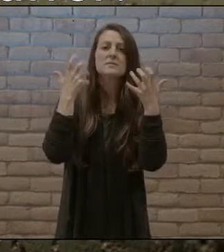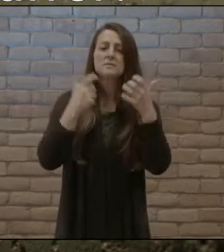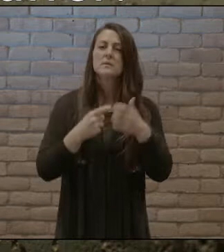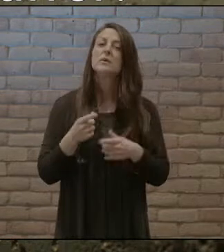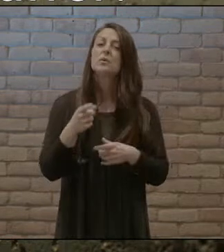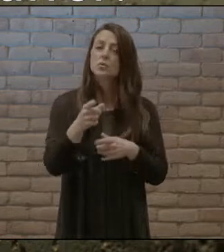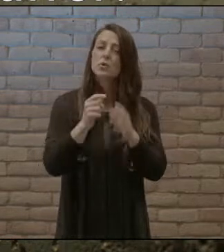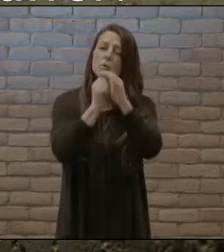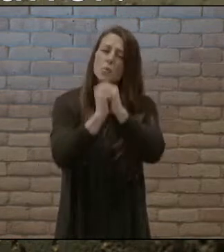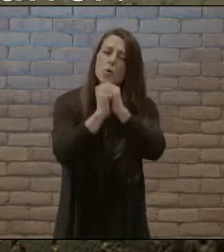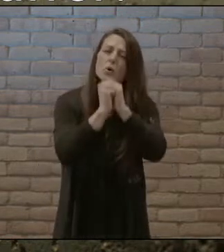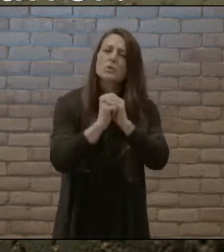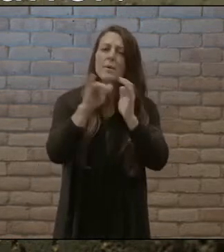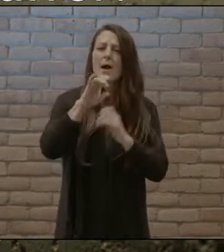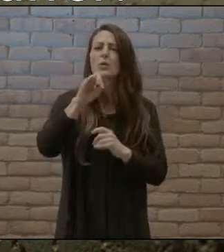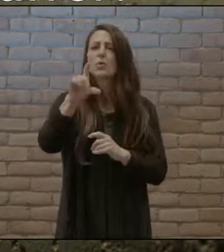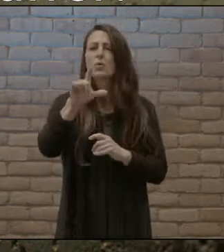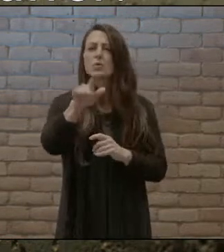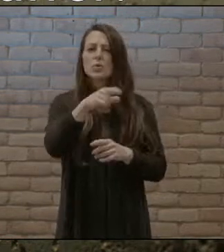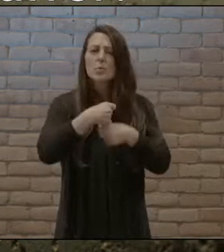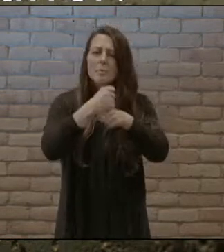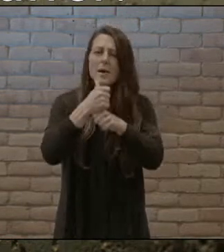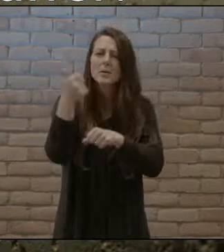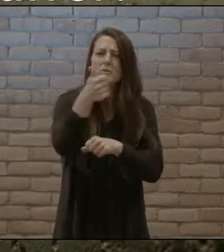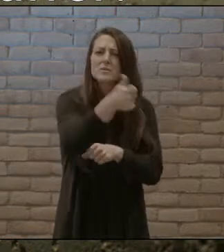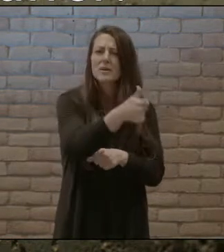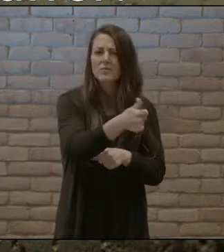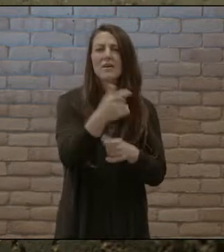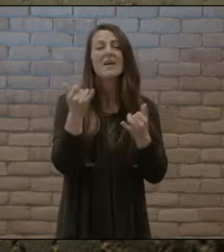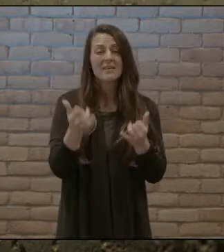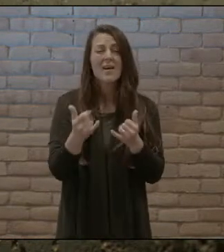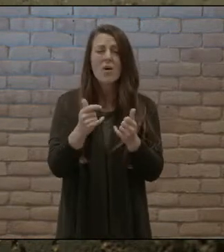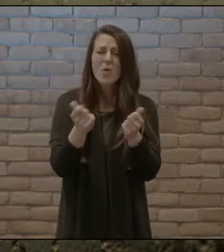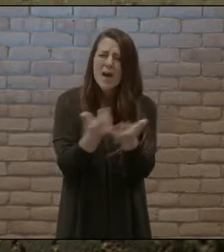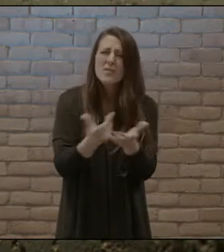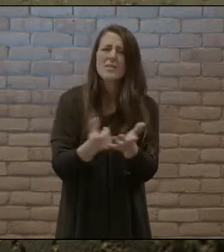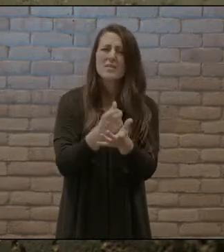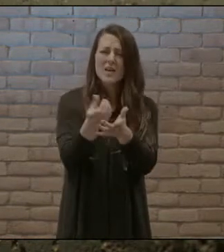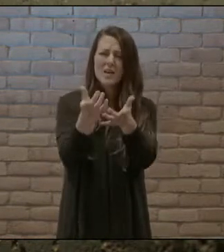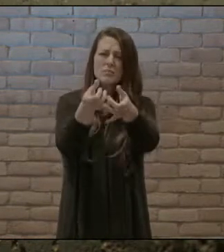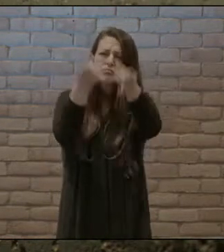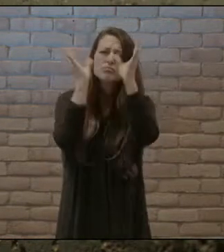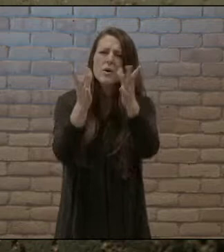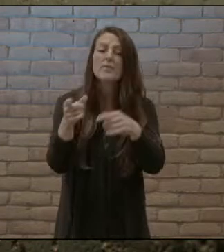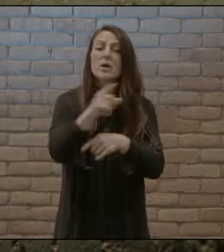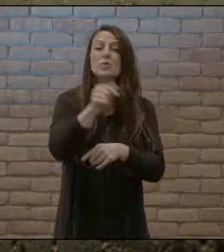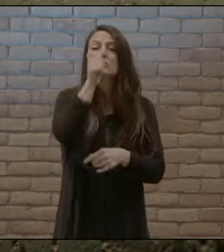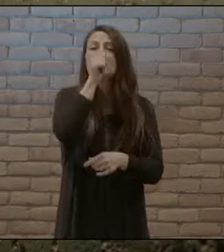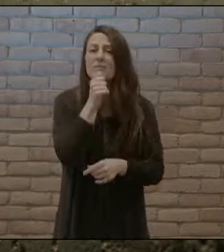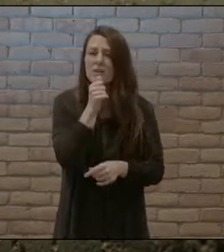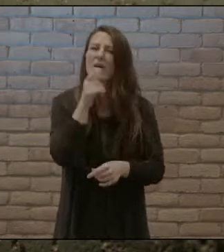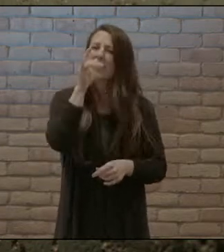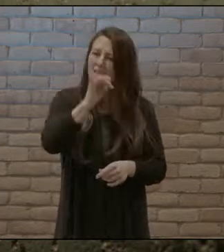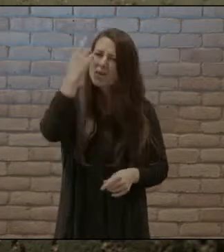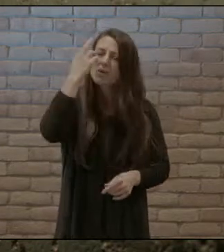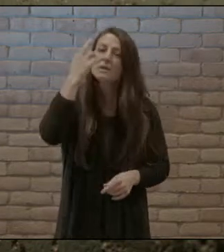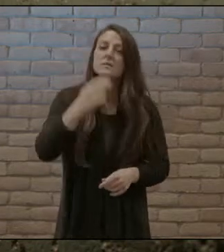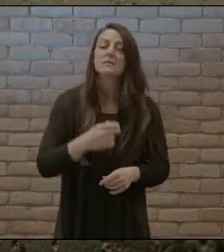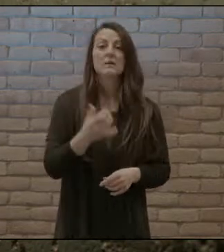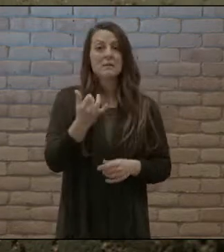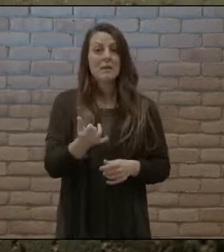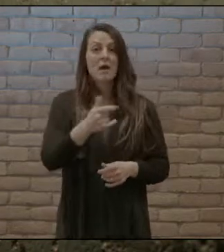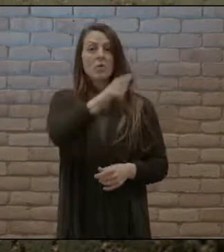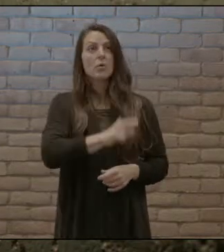own hands, bringing on yourselves all the disasters you now suffer. And now because the Lord of heaven's armies